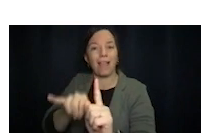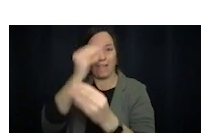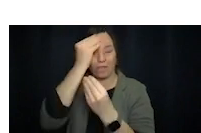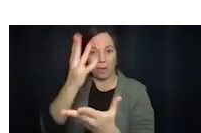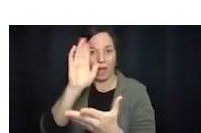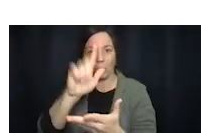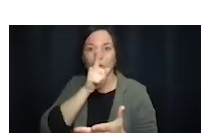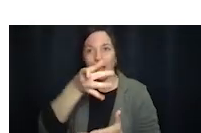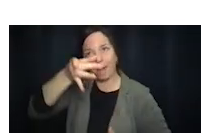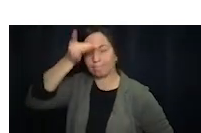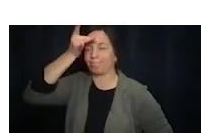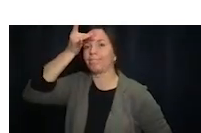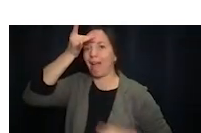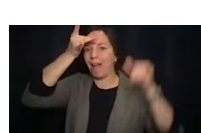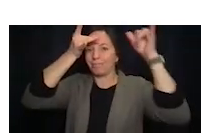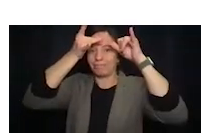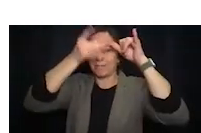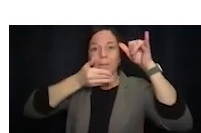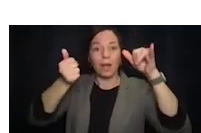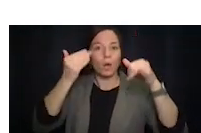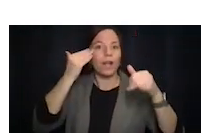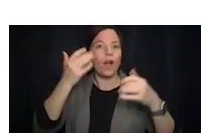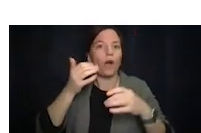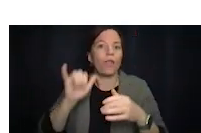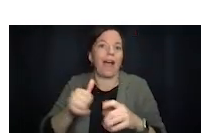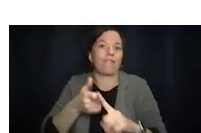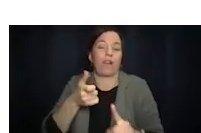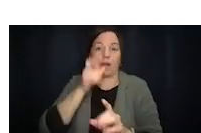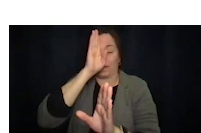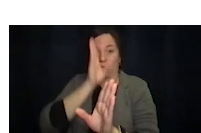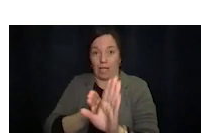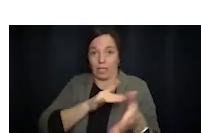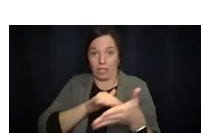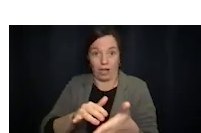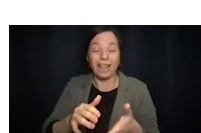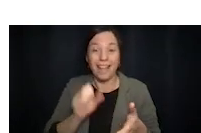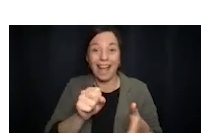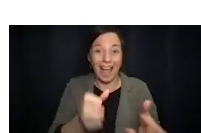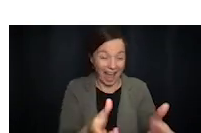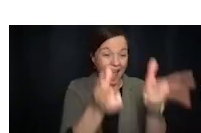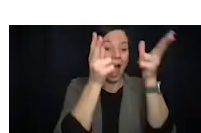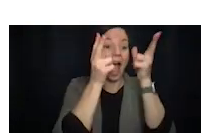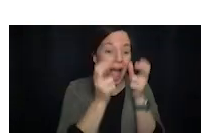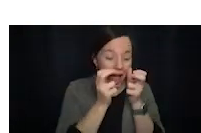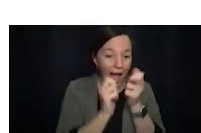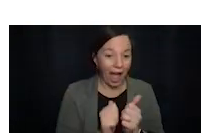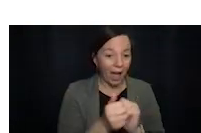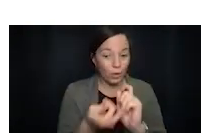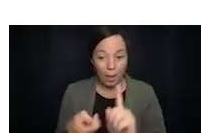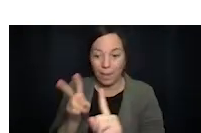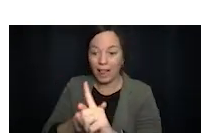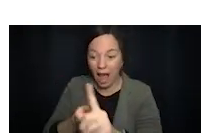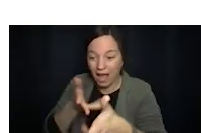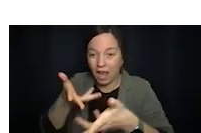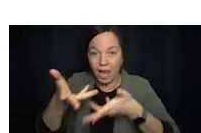stick better, right? We know that from the study of psychology, that when you take information but then have to actually apply it and work with it hands-on,